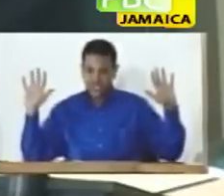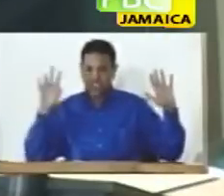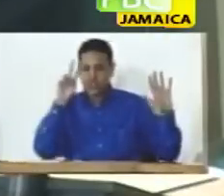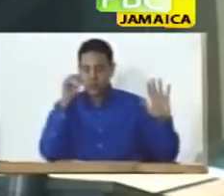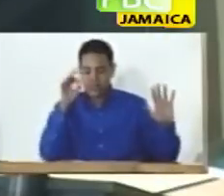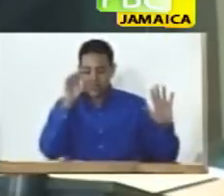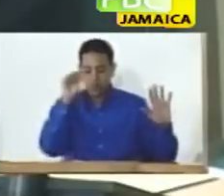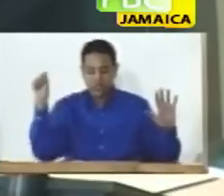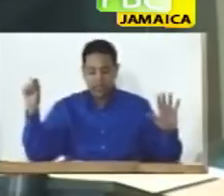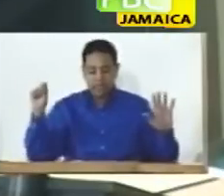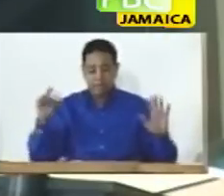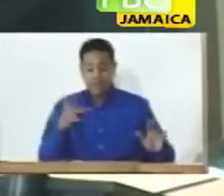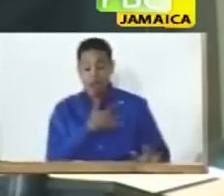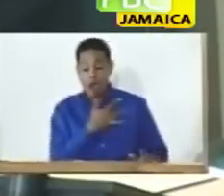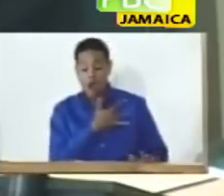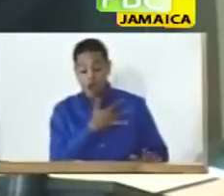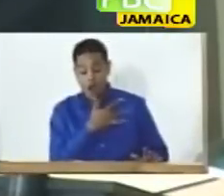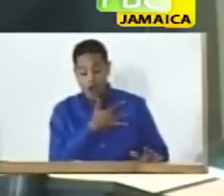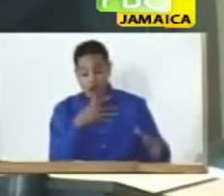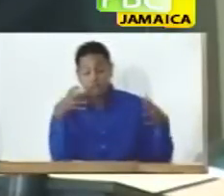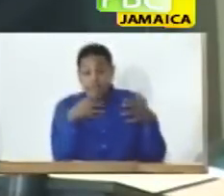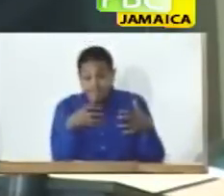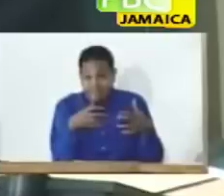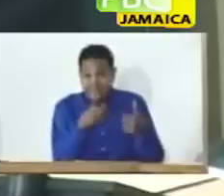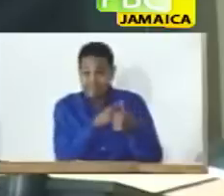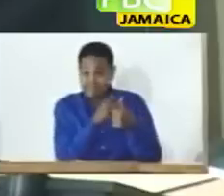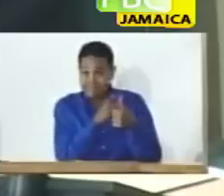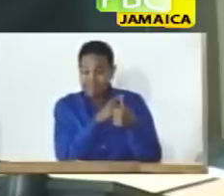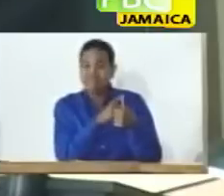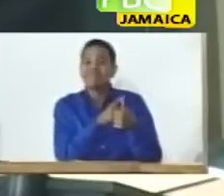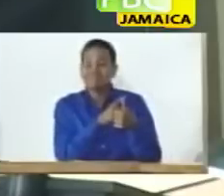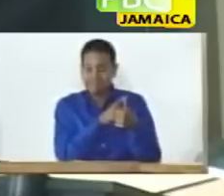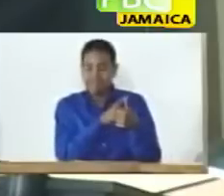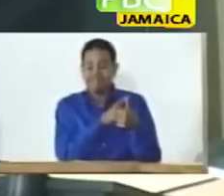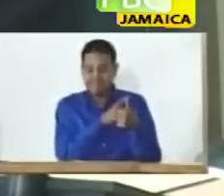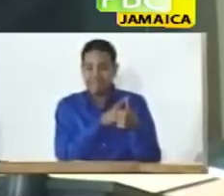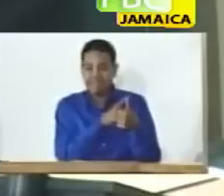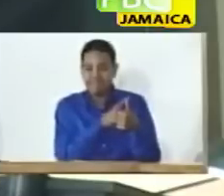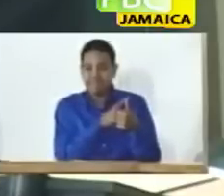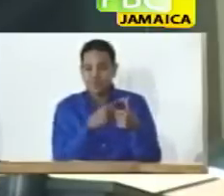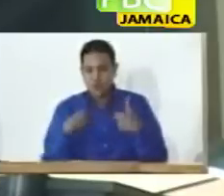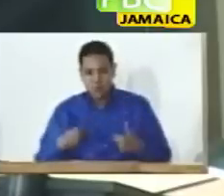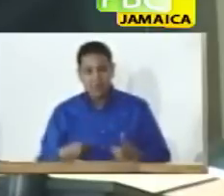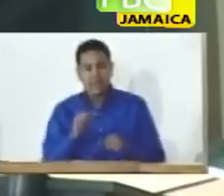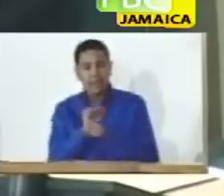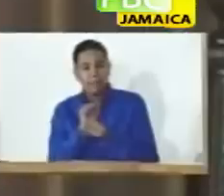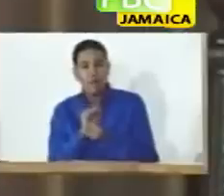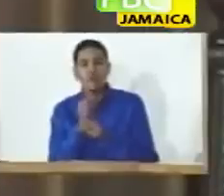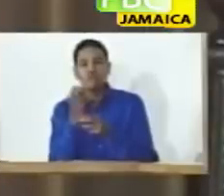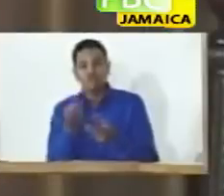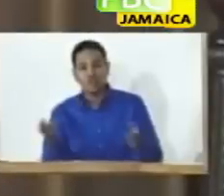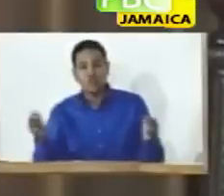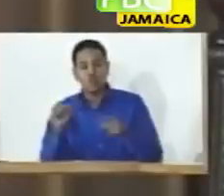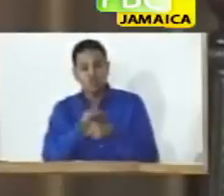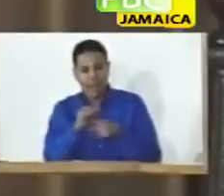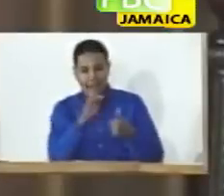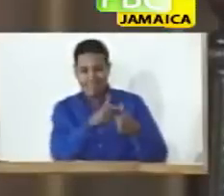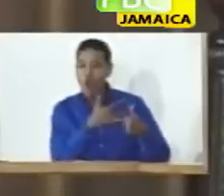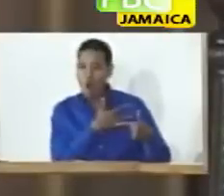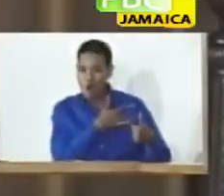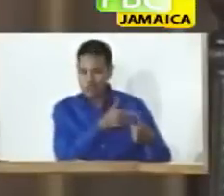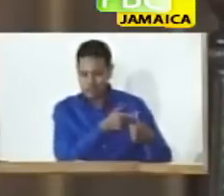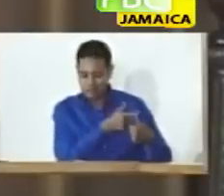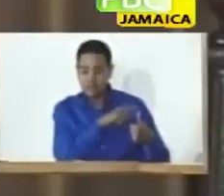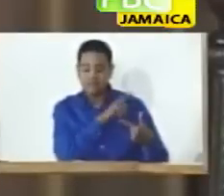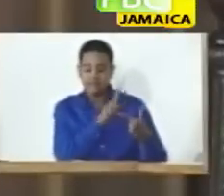The Human Employment and Resource Training, HEART Trust, National Training Agency, NTA,